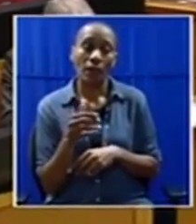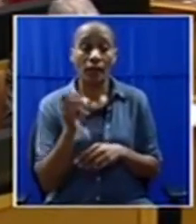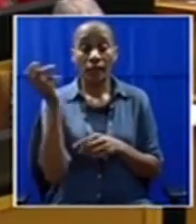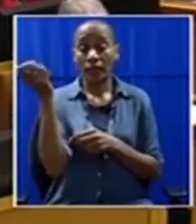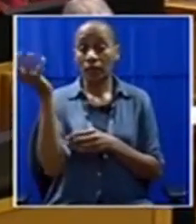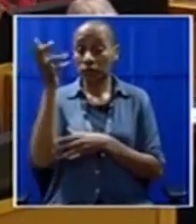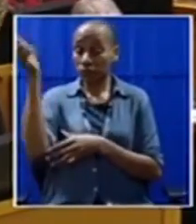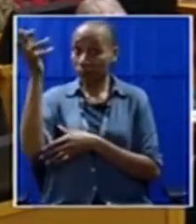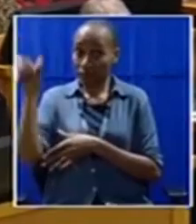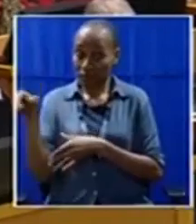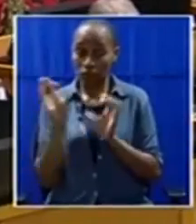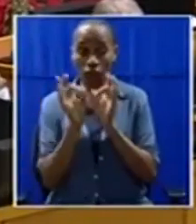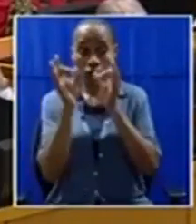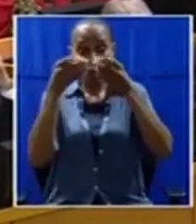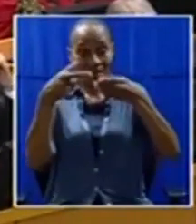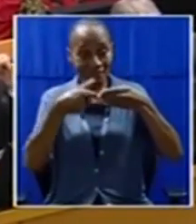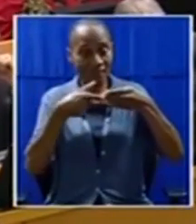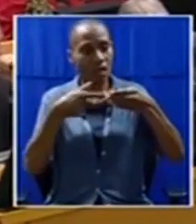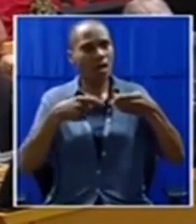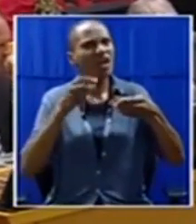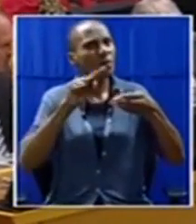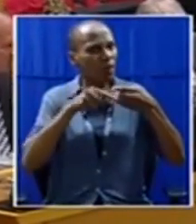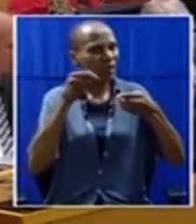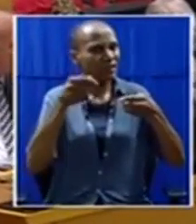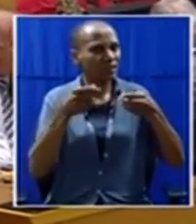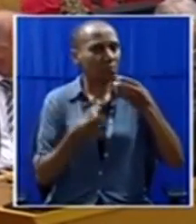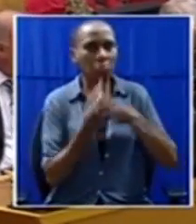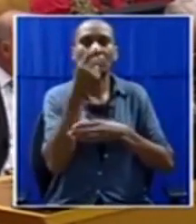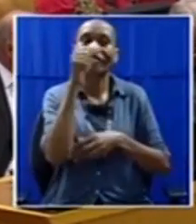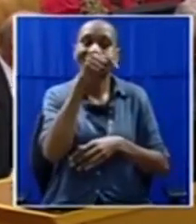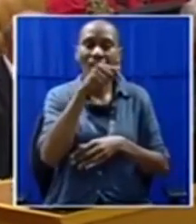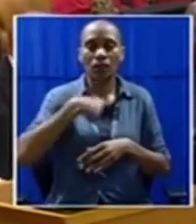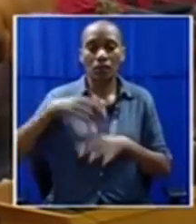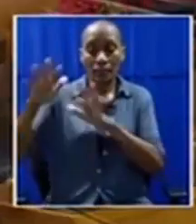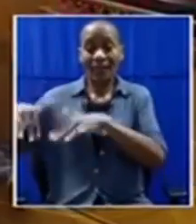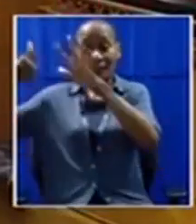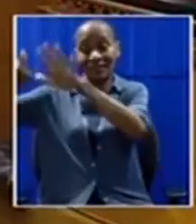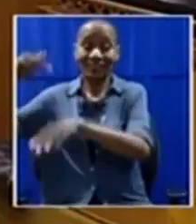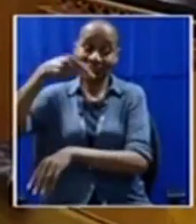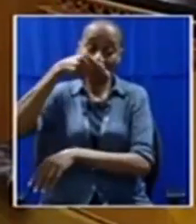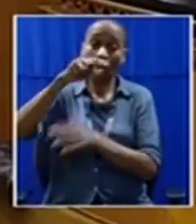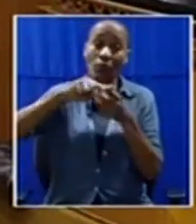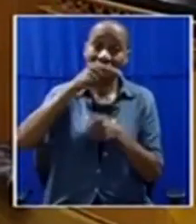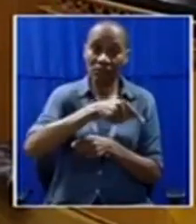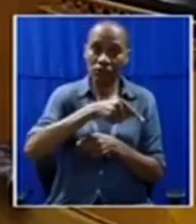Forum that we believe the Sixth Parliament must take forward.